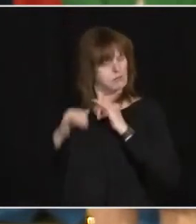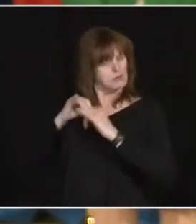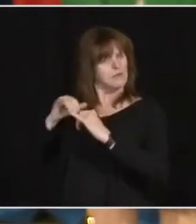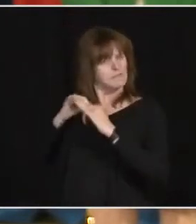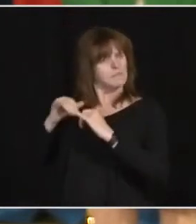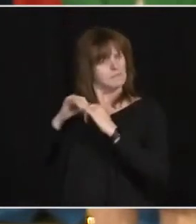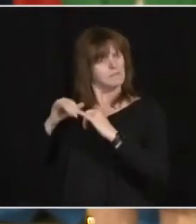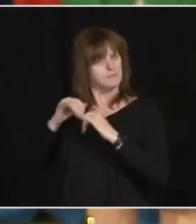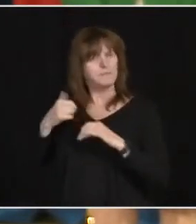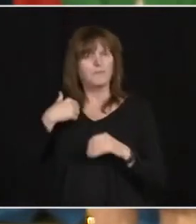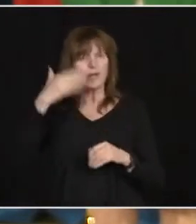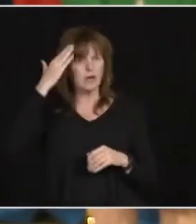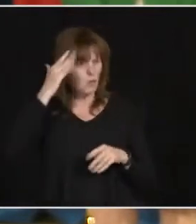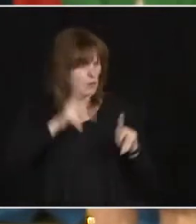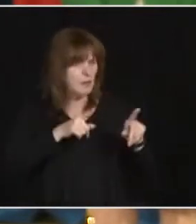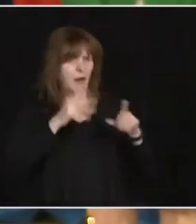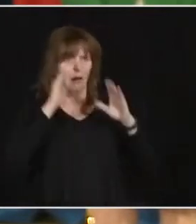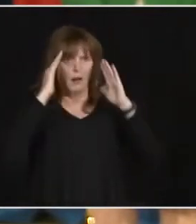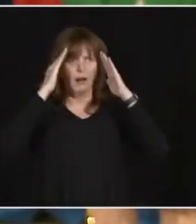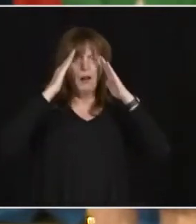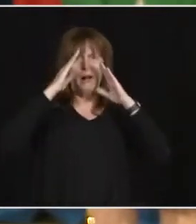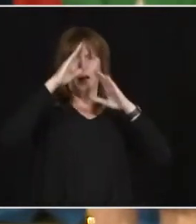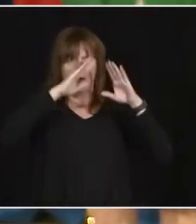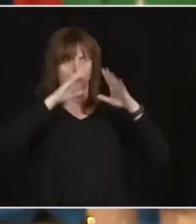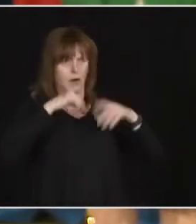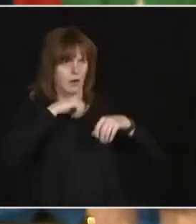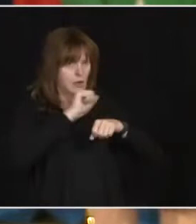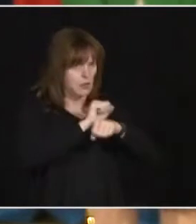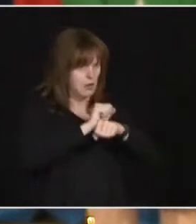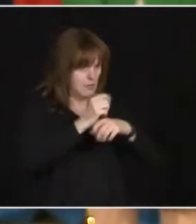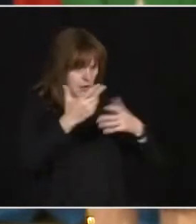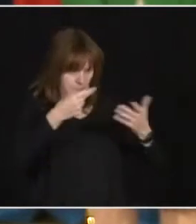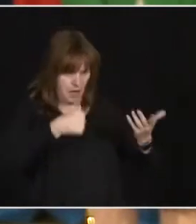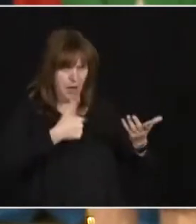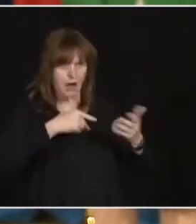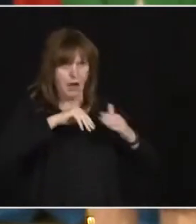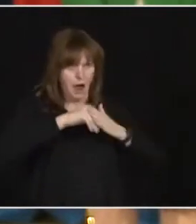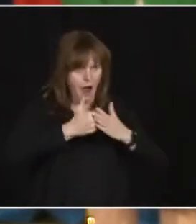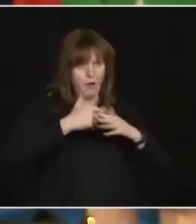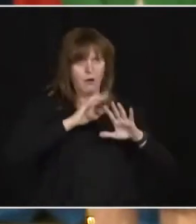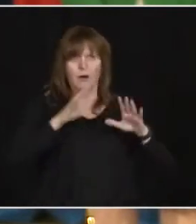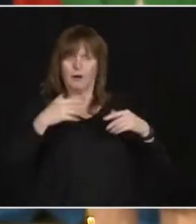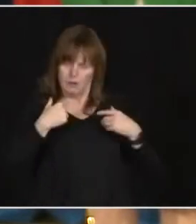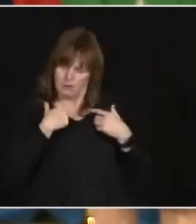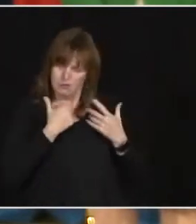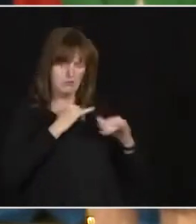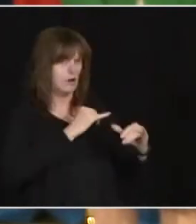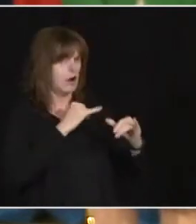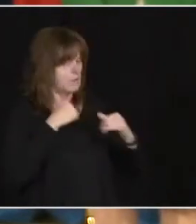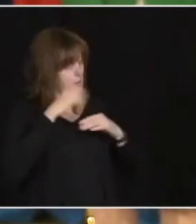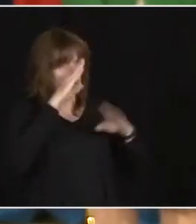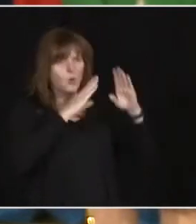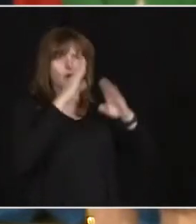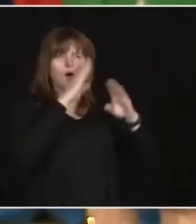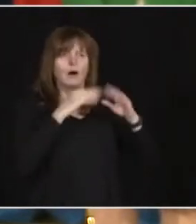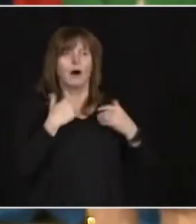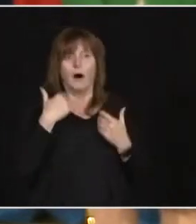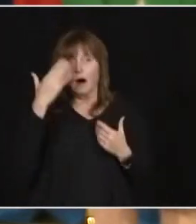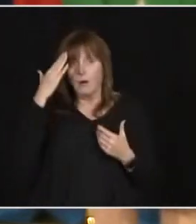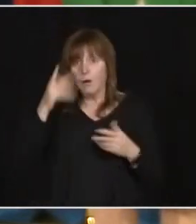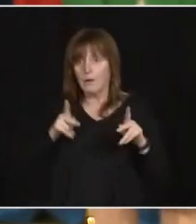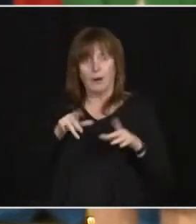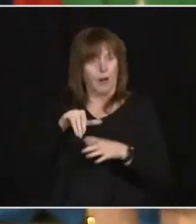are worried about their next paycheck, and I worry with you. I know that people are